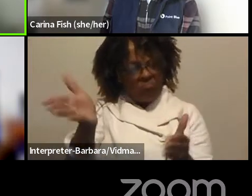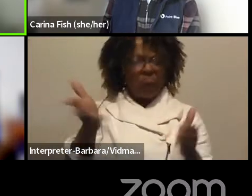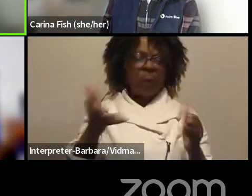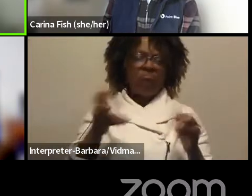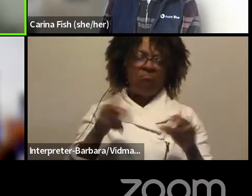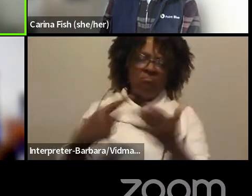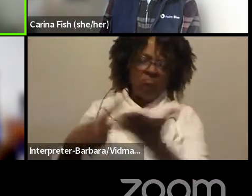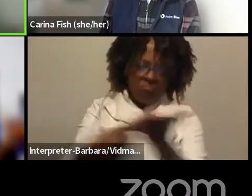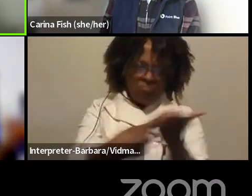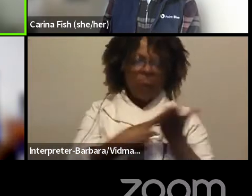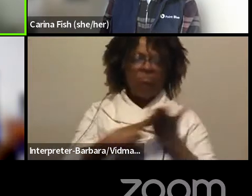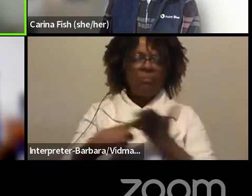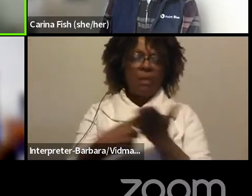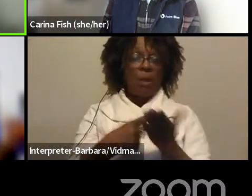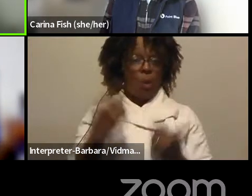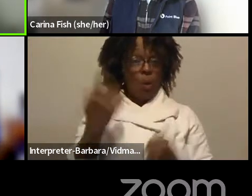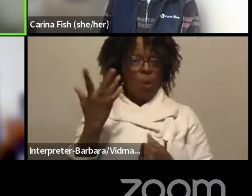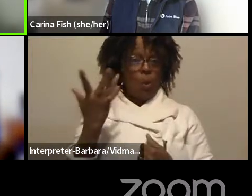were being